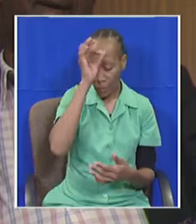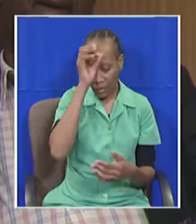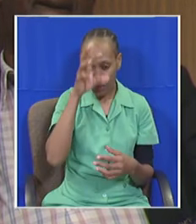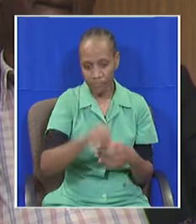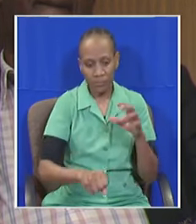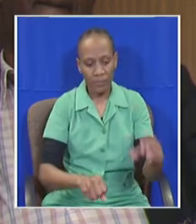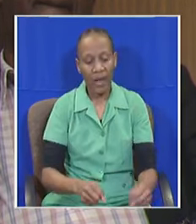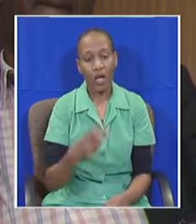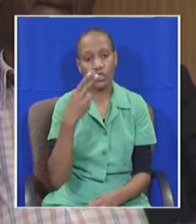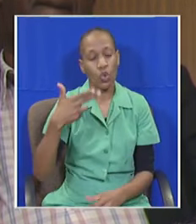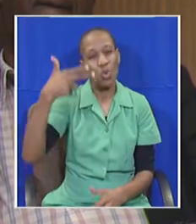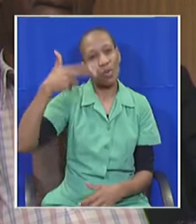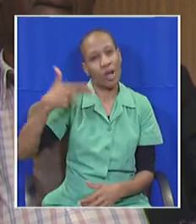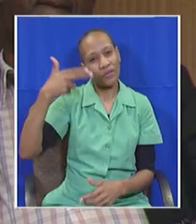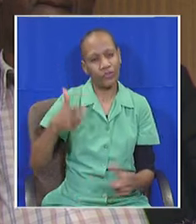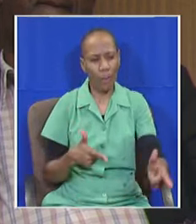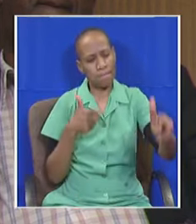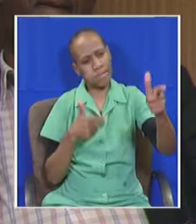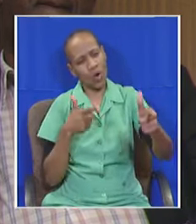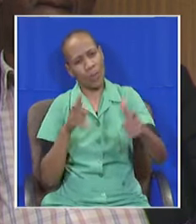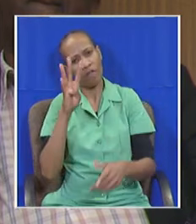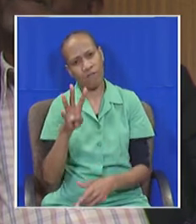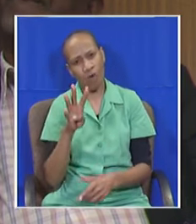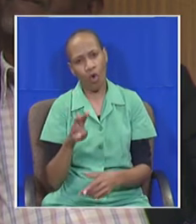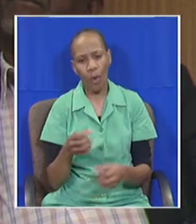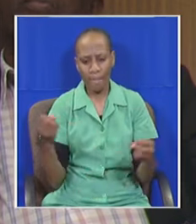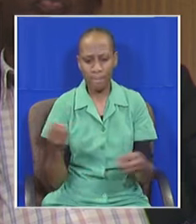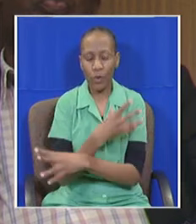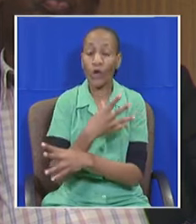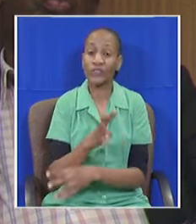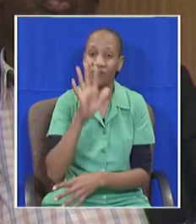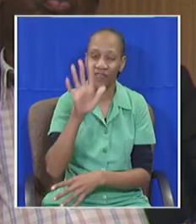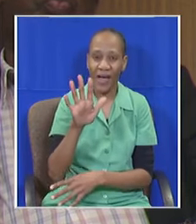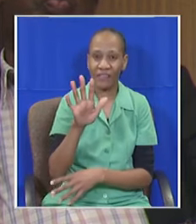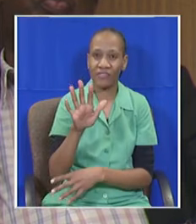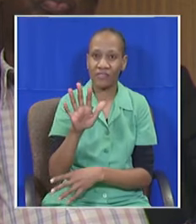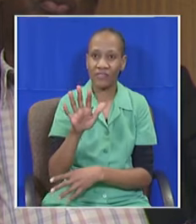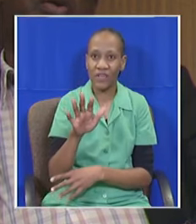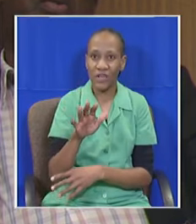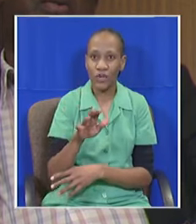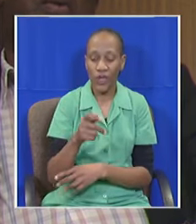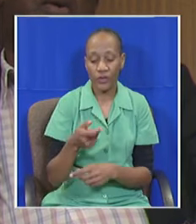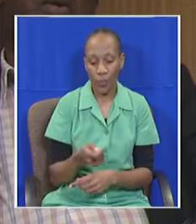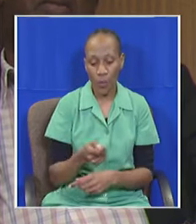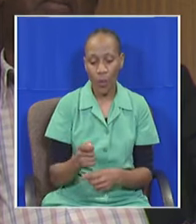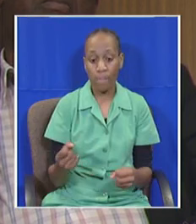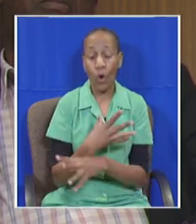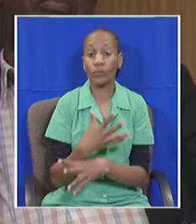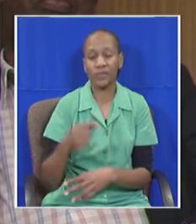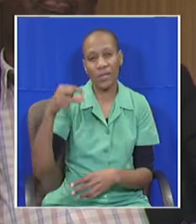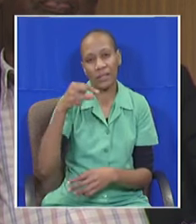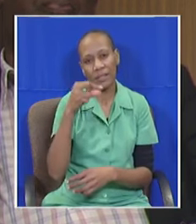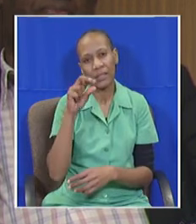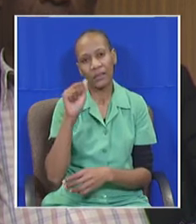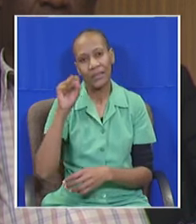rifles, 4 handguns, 5 explosive devices, 2 detonators, a gas mask,